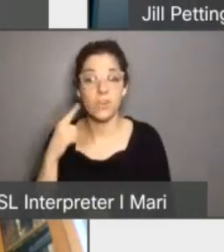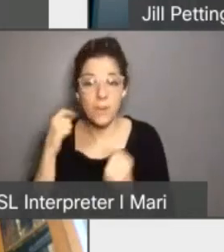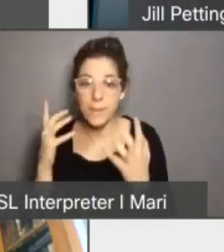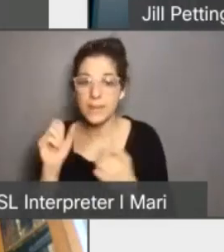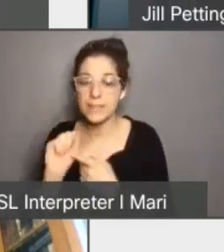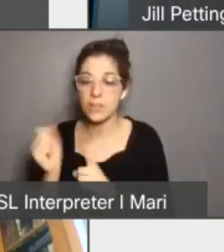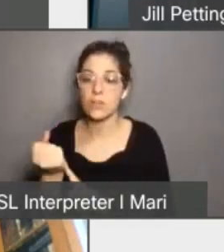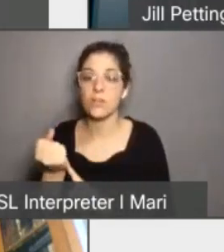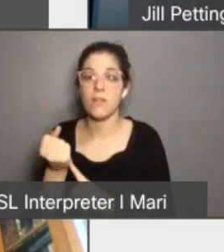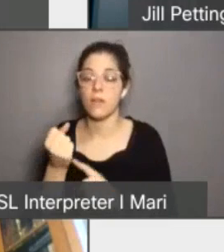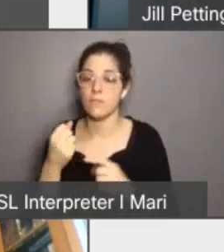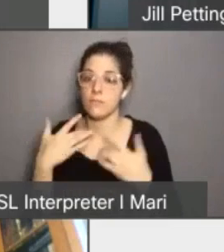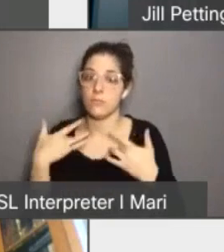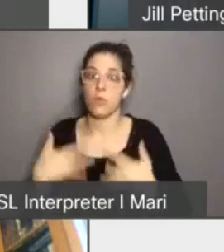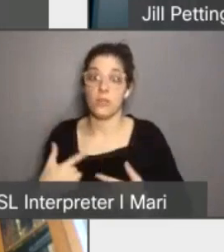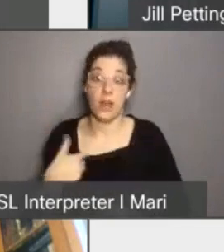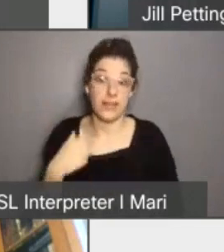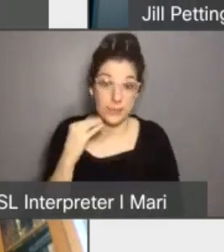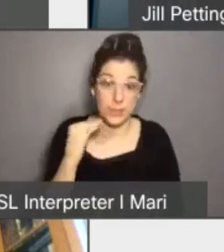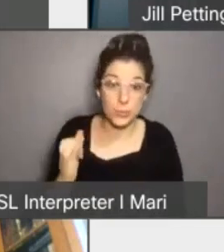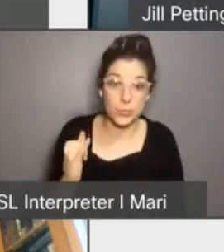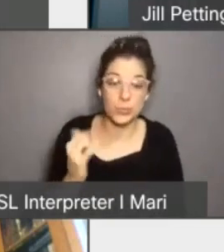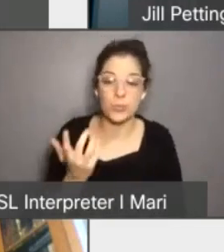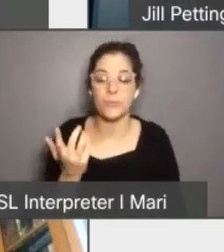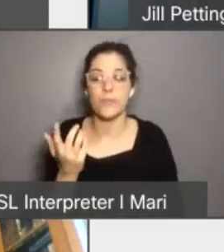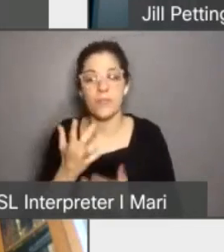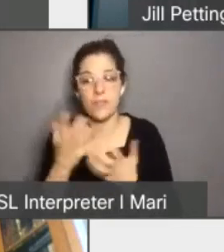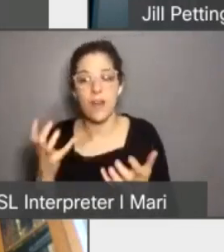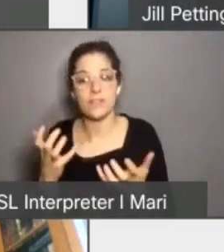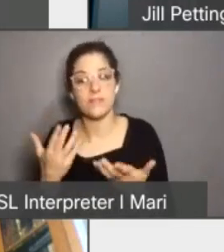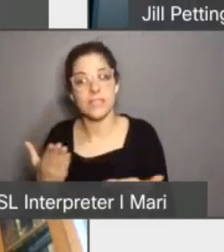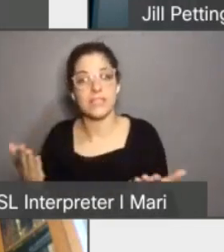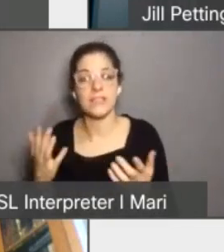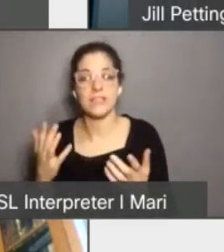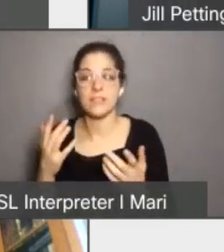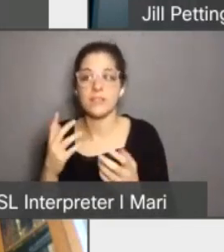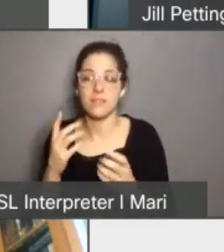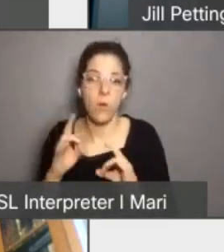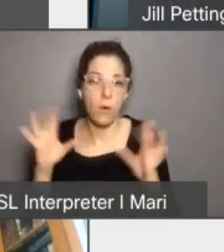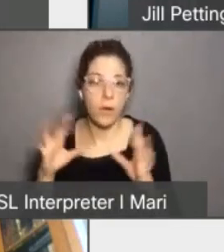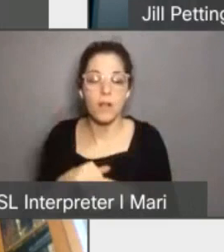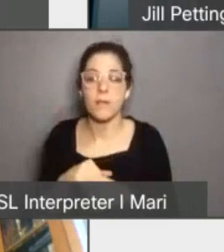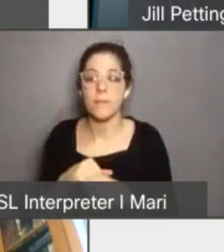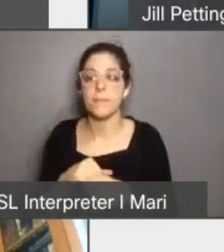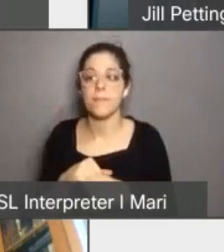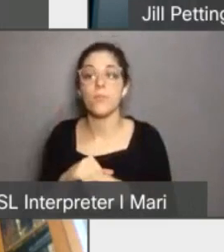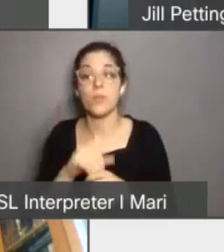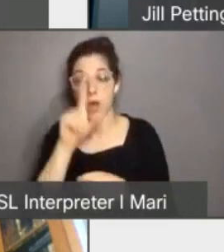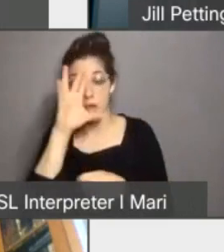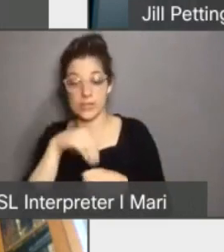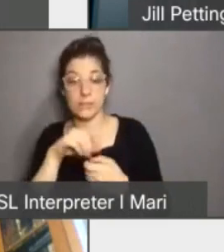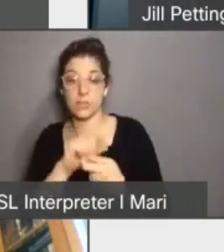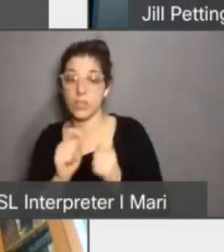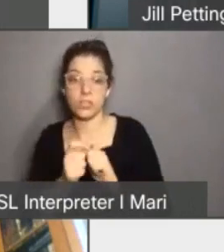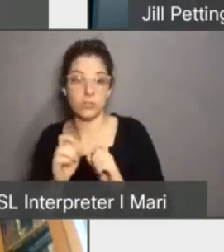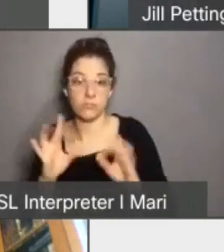mass depression. I've suffered from it, and lots of things, and that's also horrible. And then with autism, change is horrible, right? We